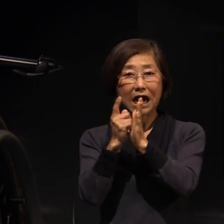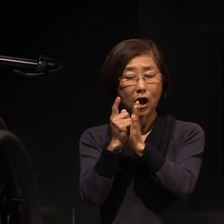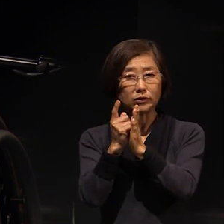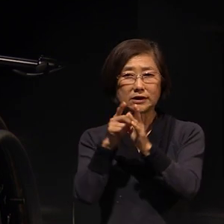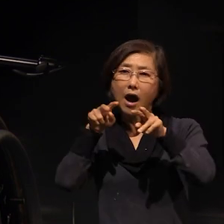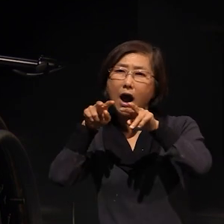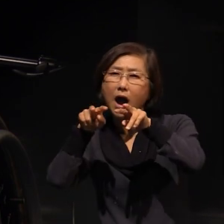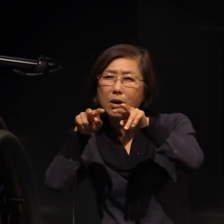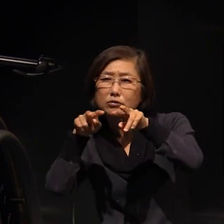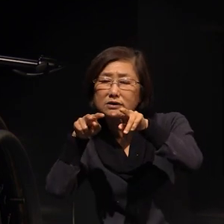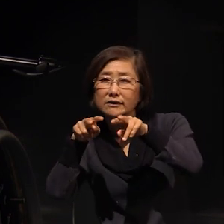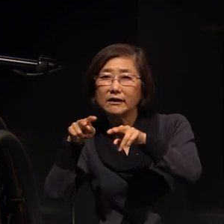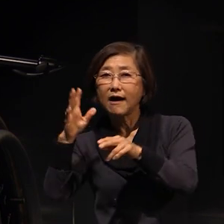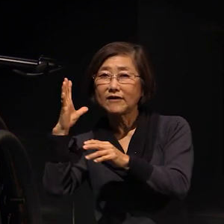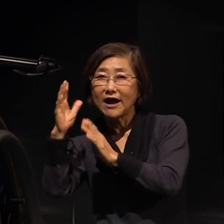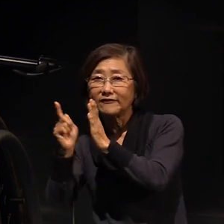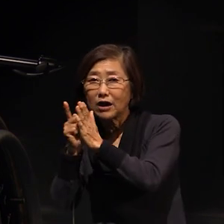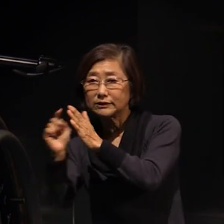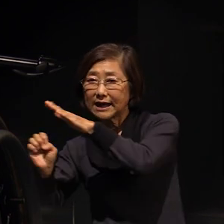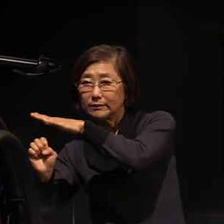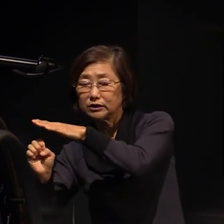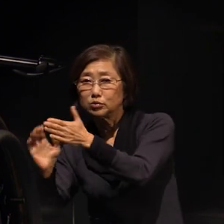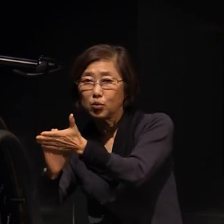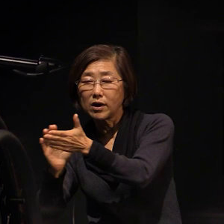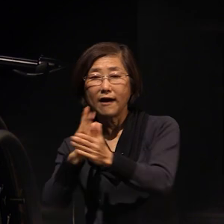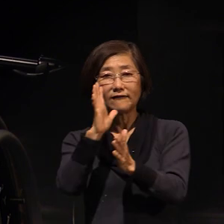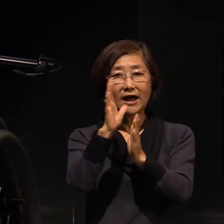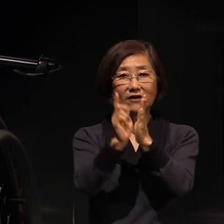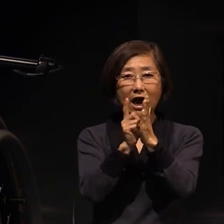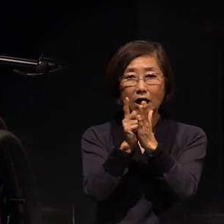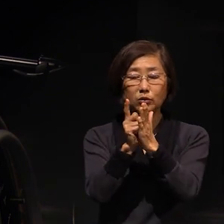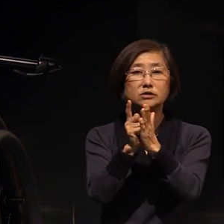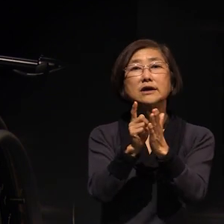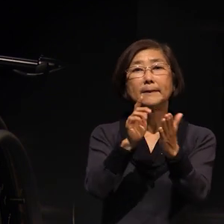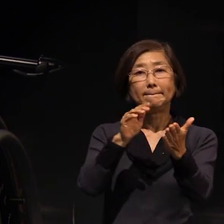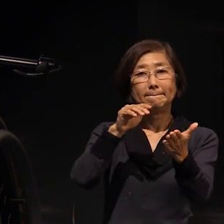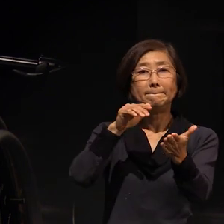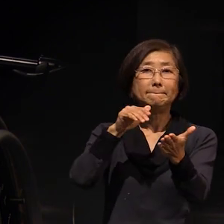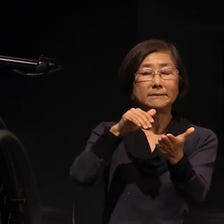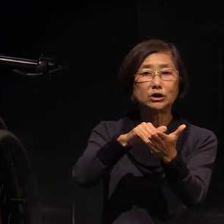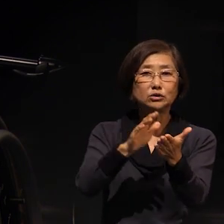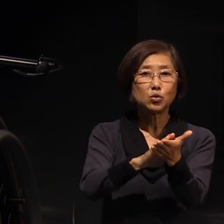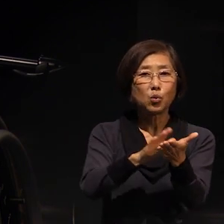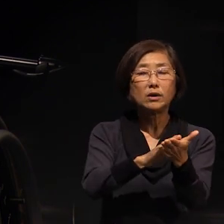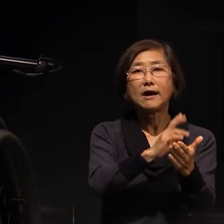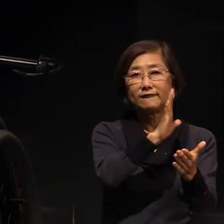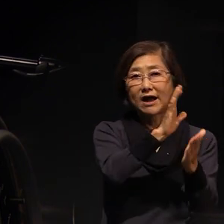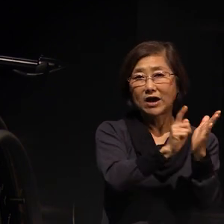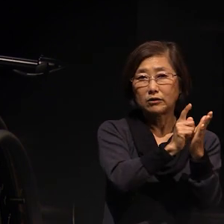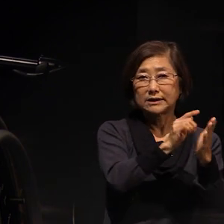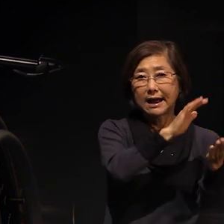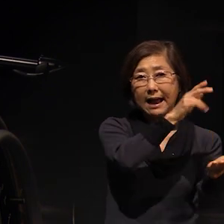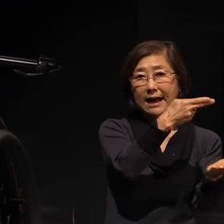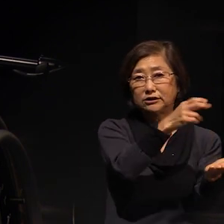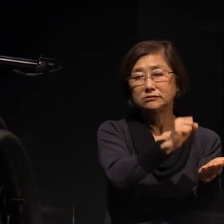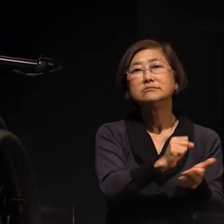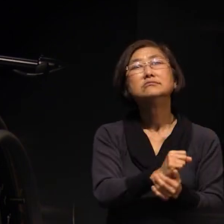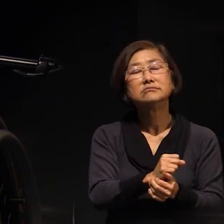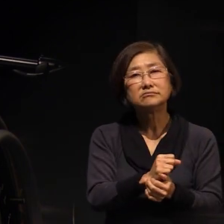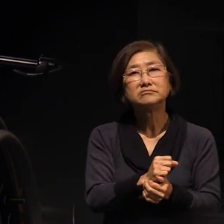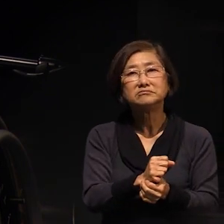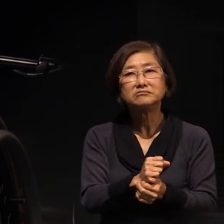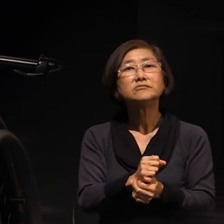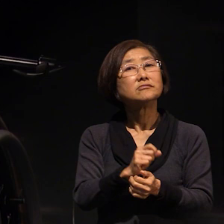Hackbart. We were required to do 15 hours of observation, 5 hours in elementary school, 5 hours in middle